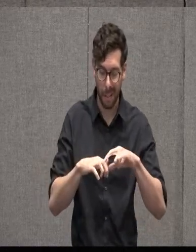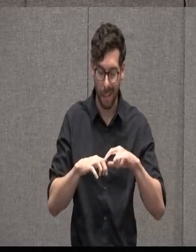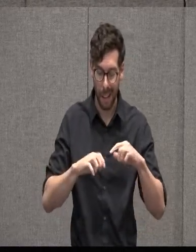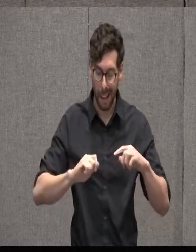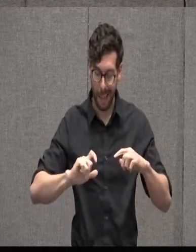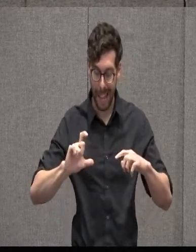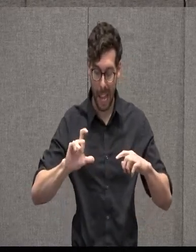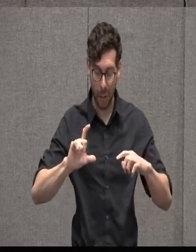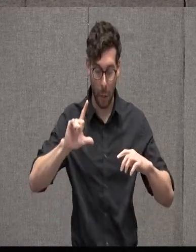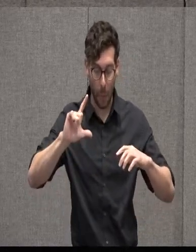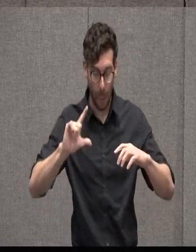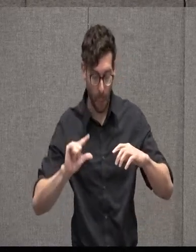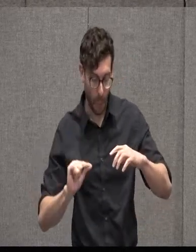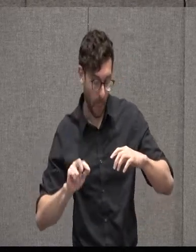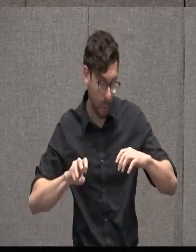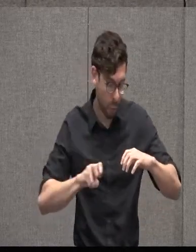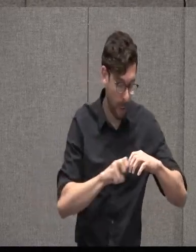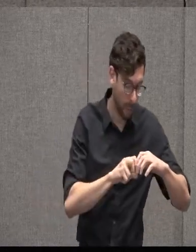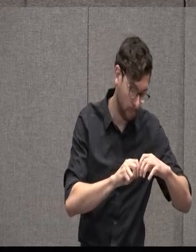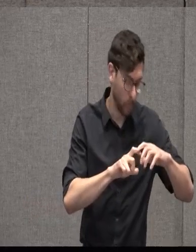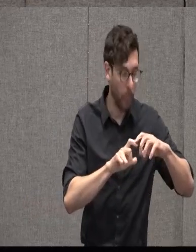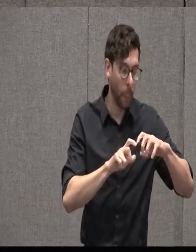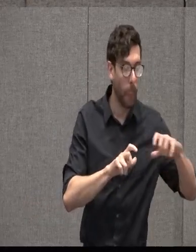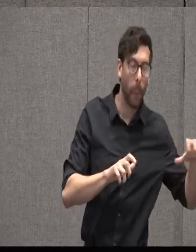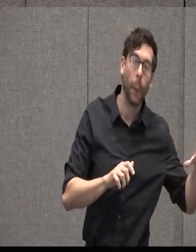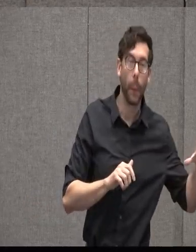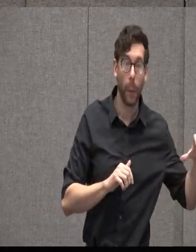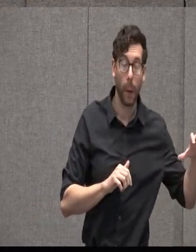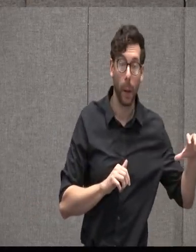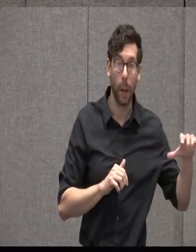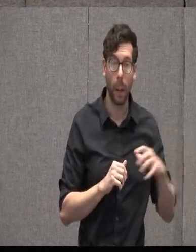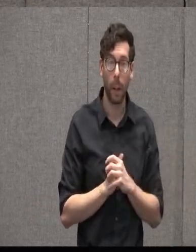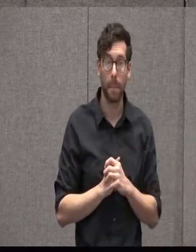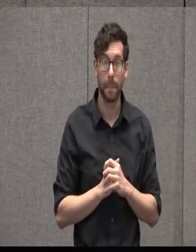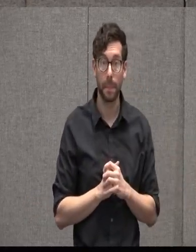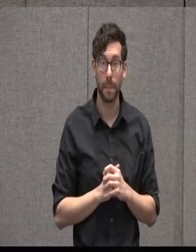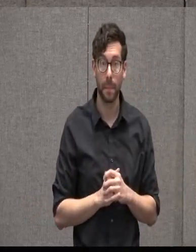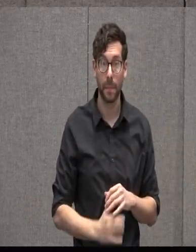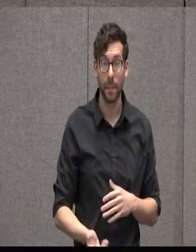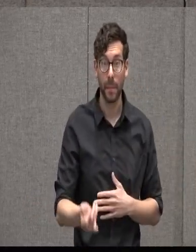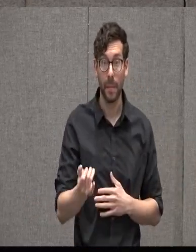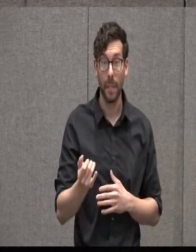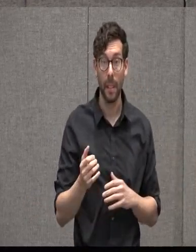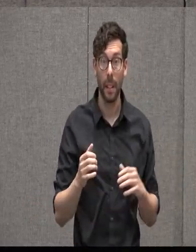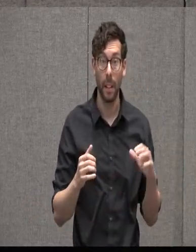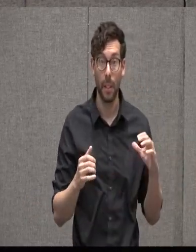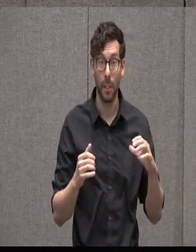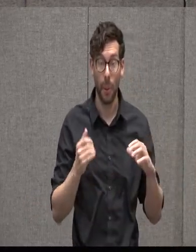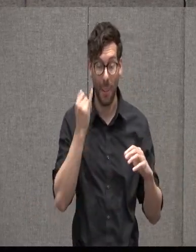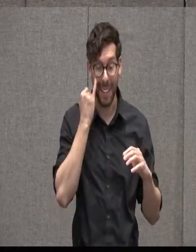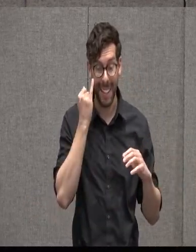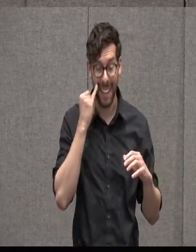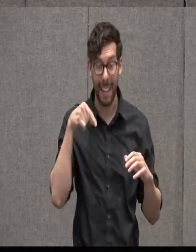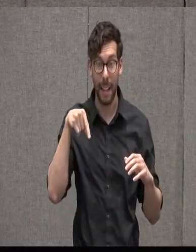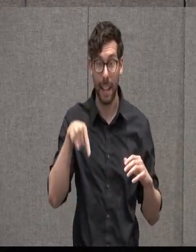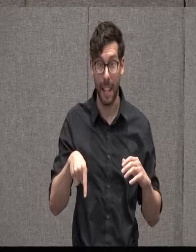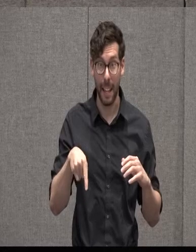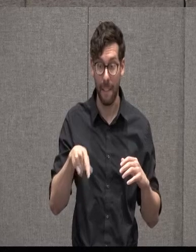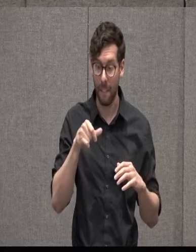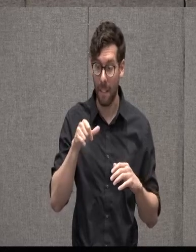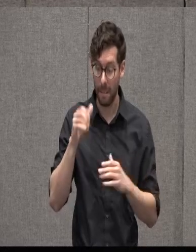So this looked like it completely stopped and transferred energy to this. So